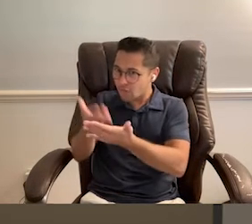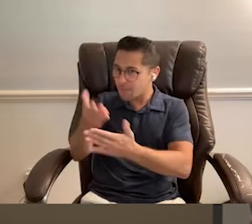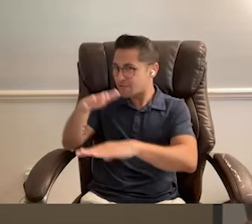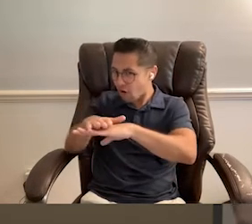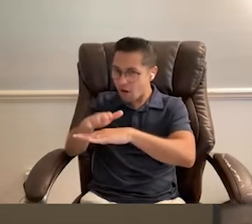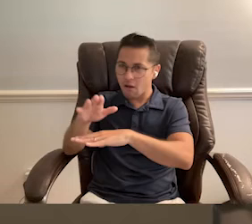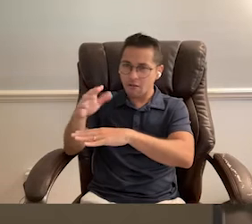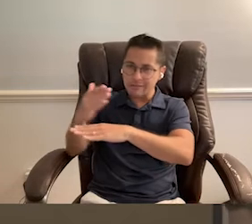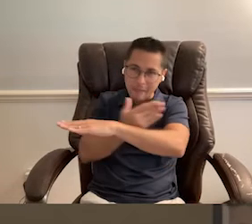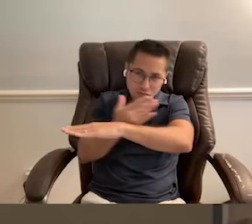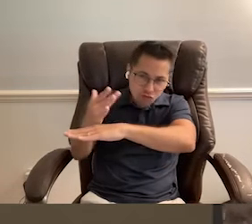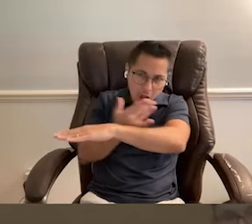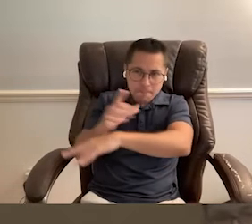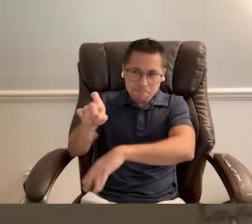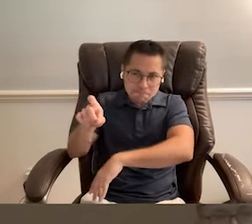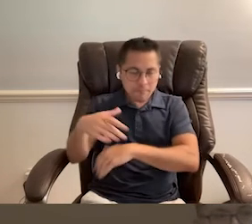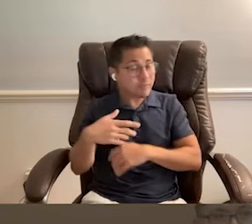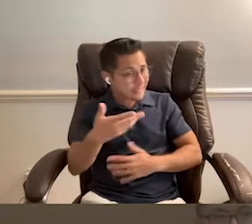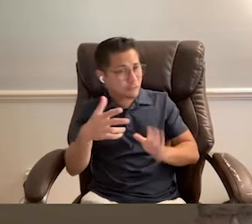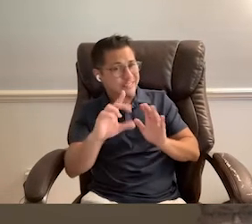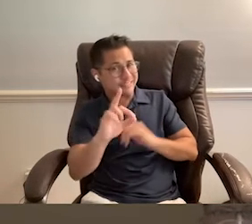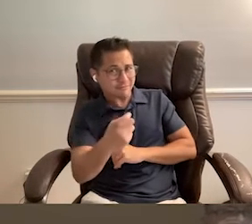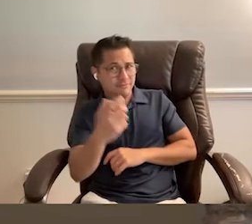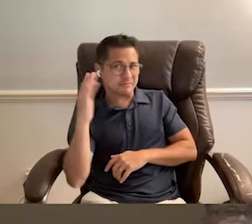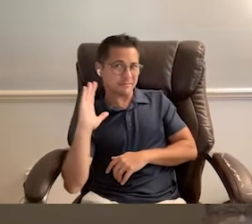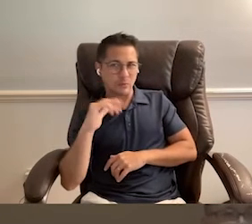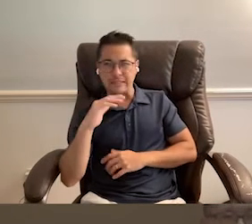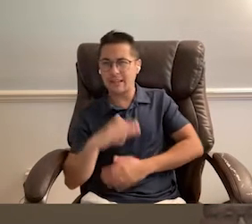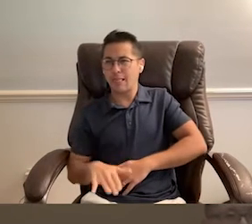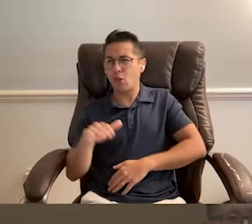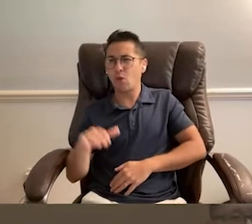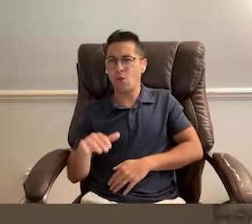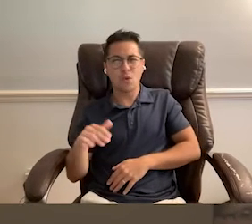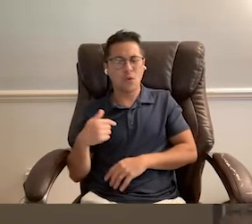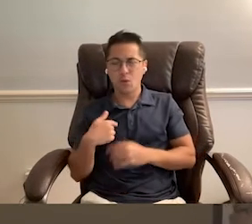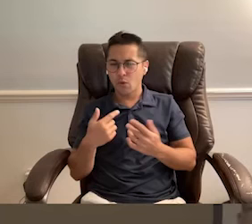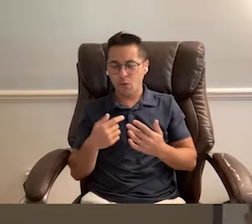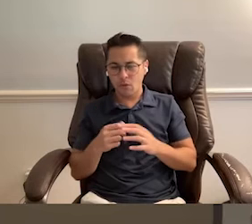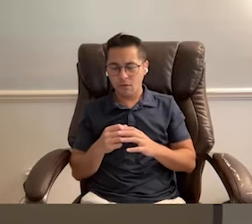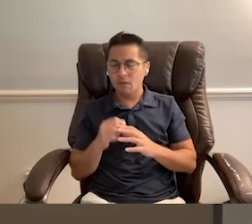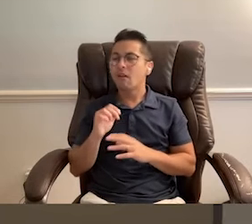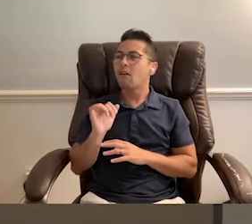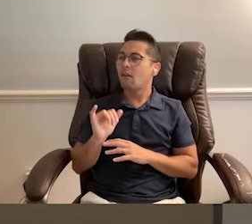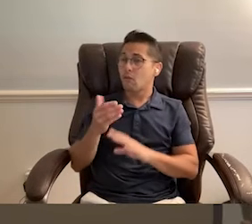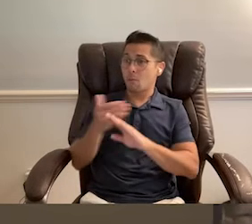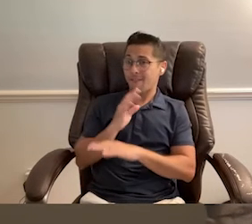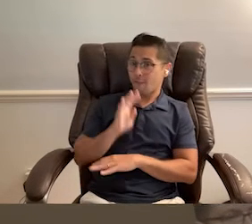was diagnosed when he was so little. They don't run all kind of tests. 4? Yeah, he was diagnosed